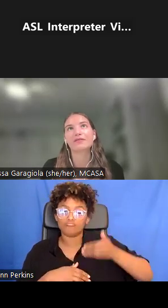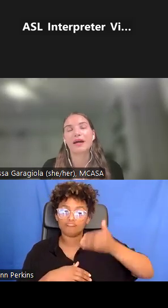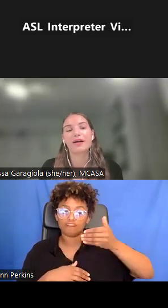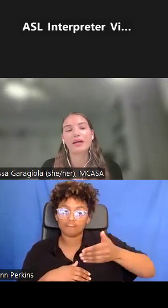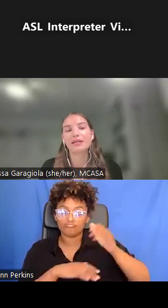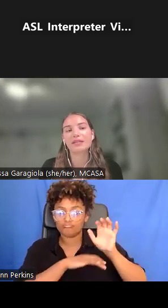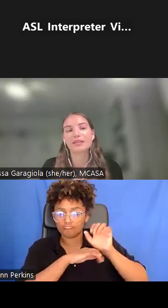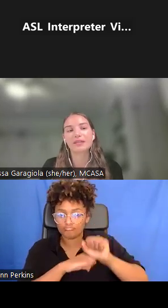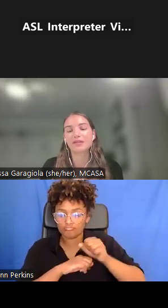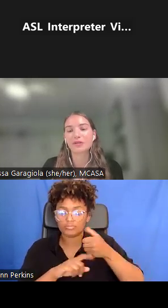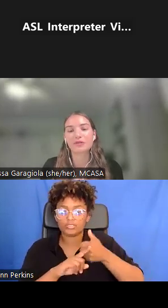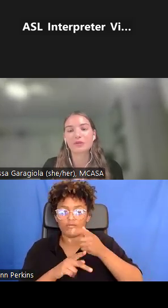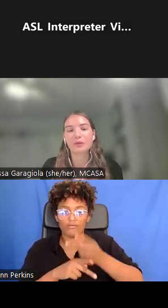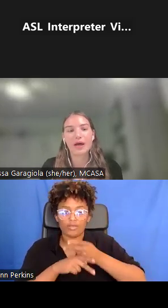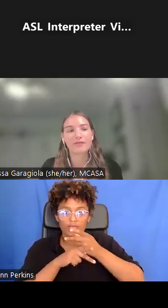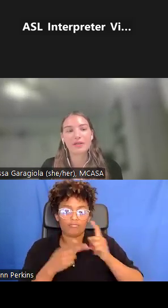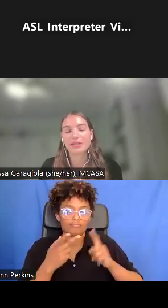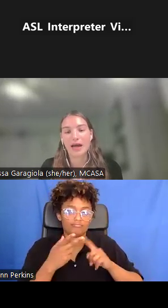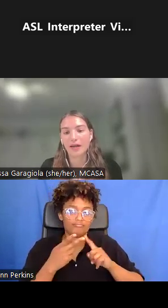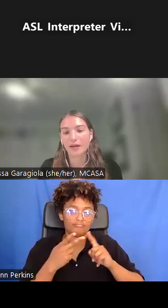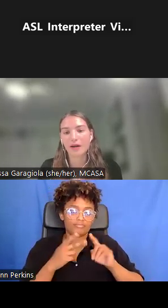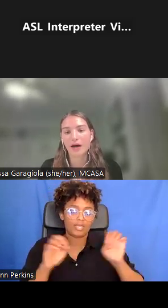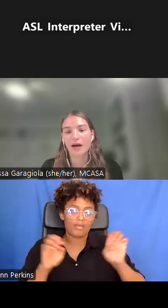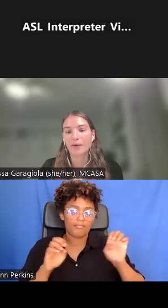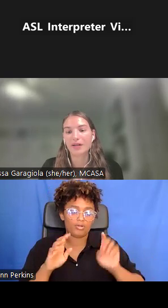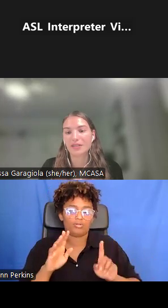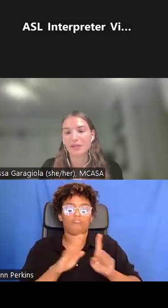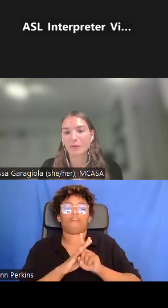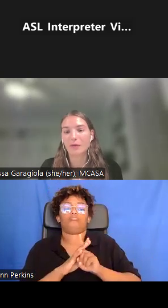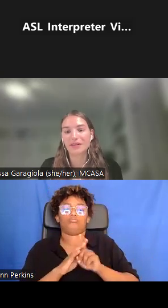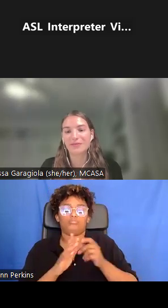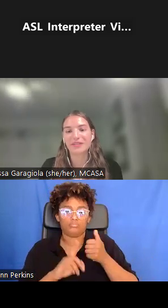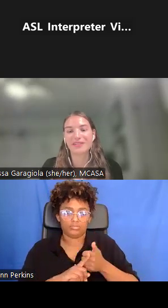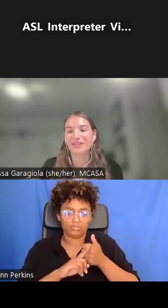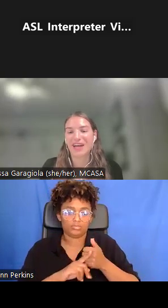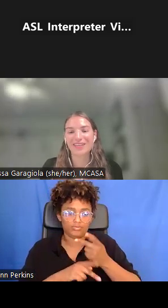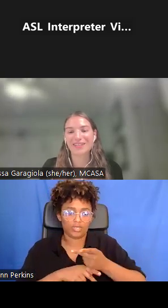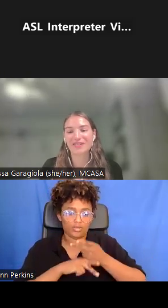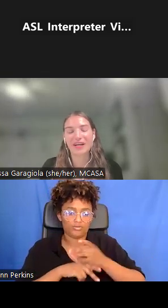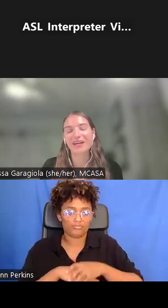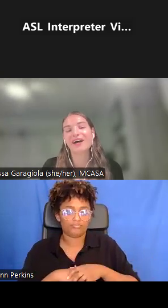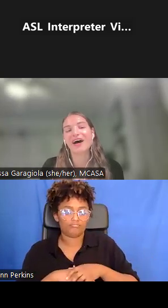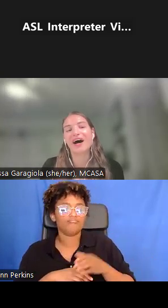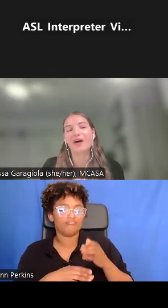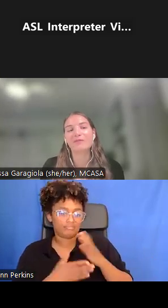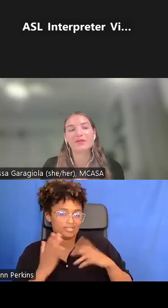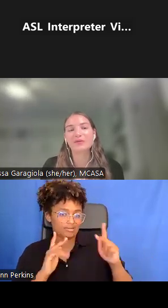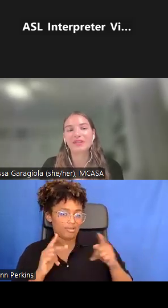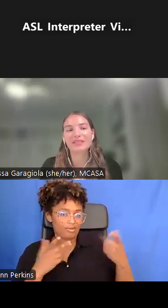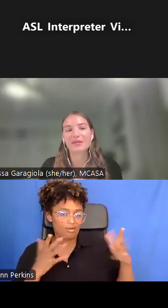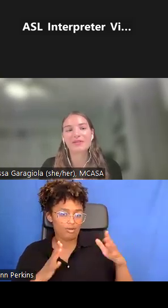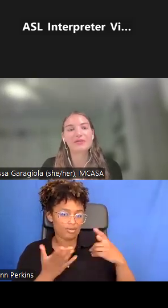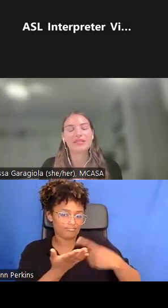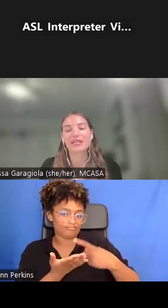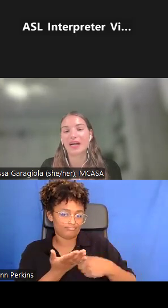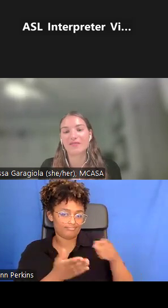maintenance self-care is things we do every day. And I already see some people putting some things in the chat, so that's great. So